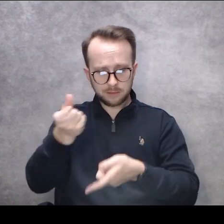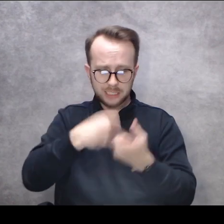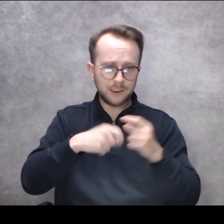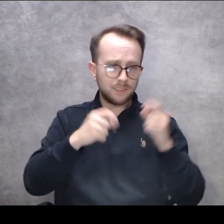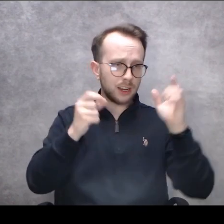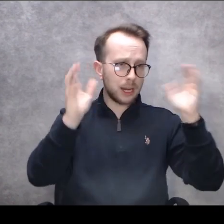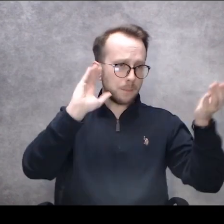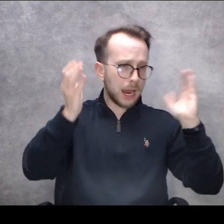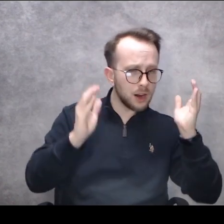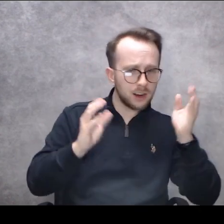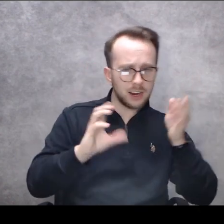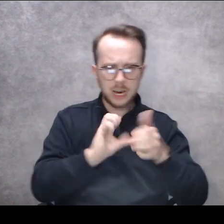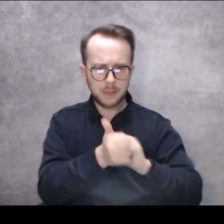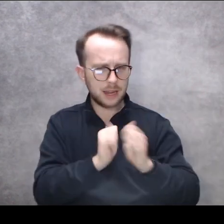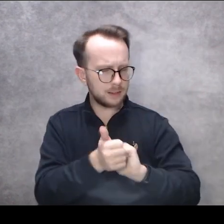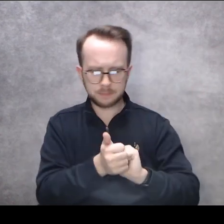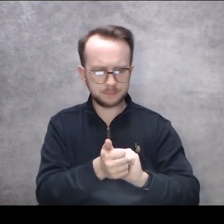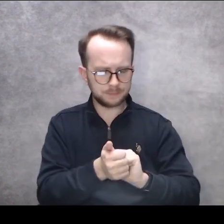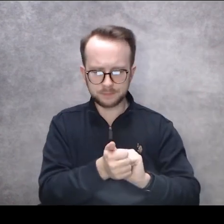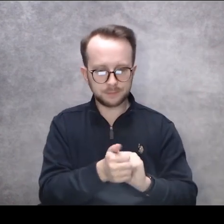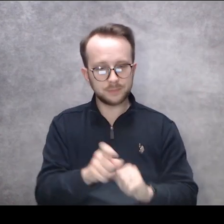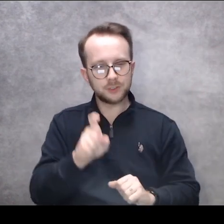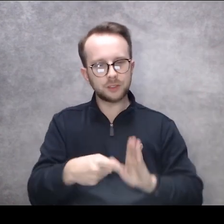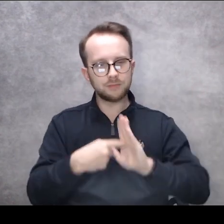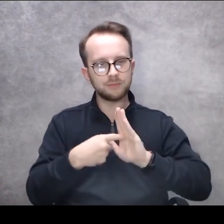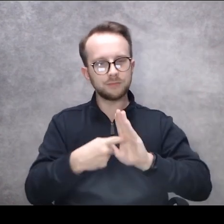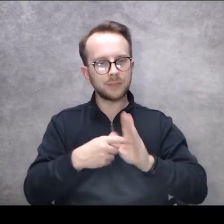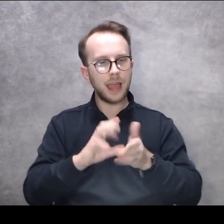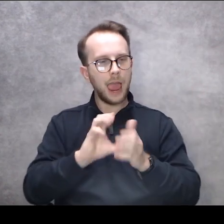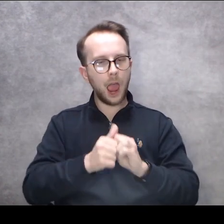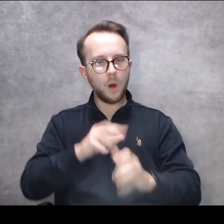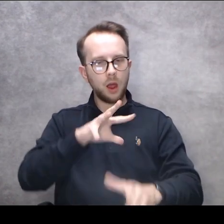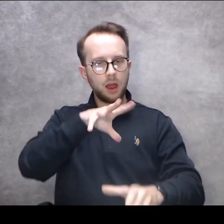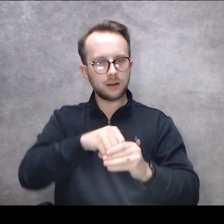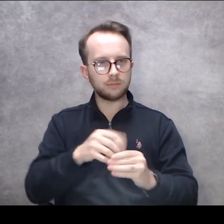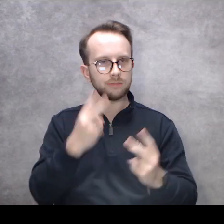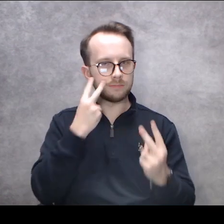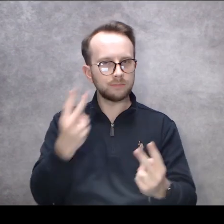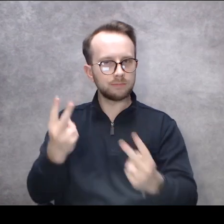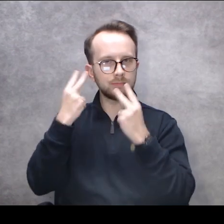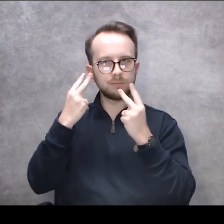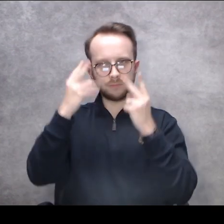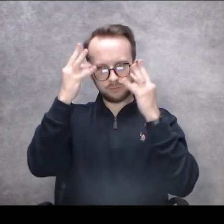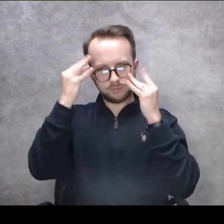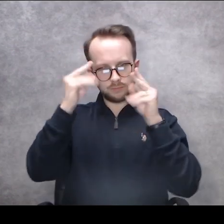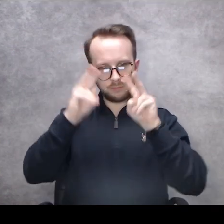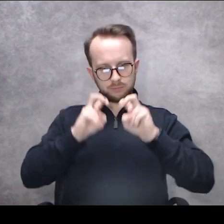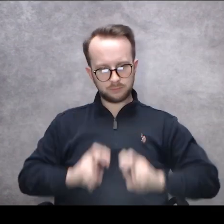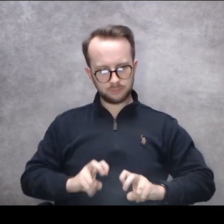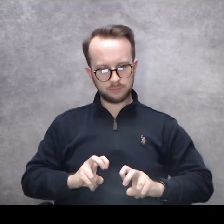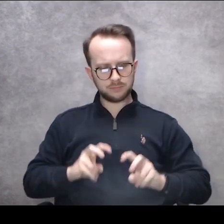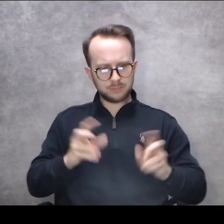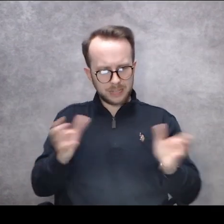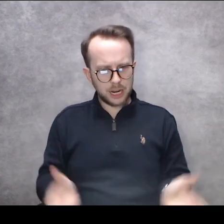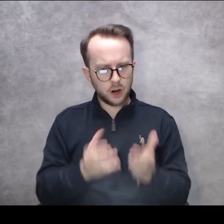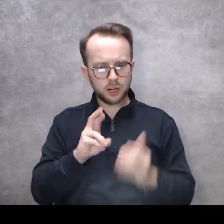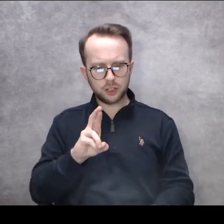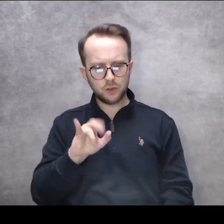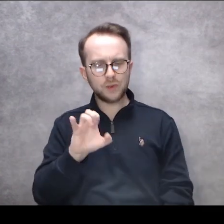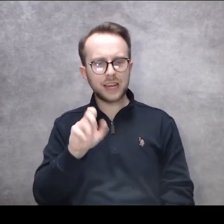or competitive. And it should model how to incorporate reflection and encourage risk-taking, allowing